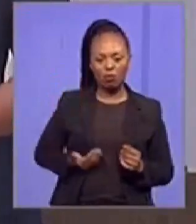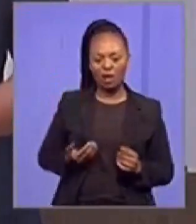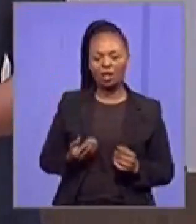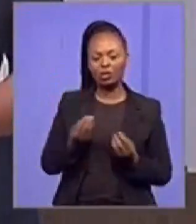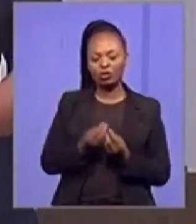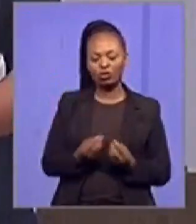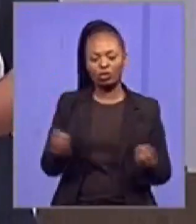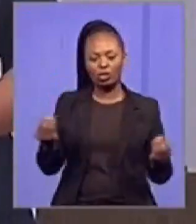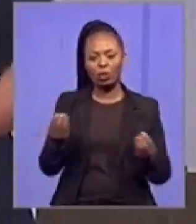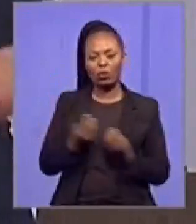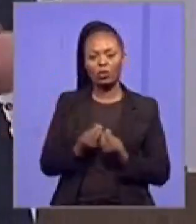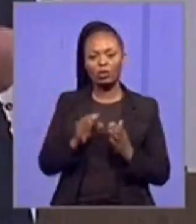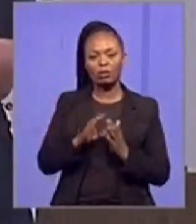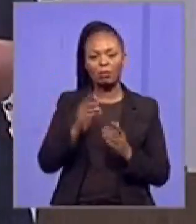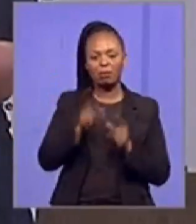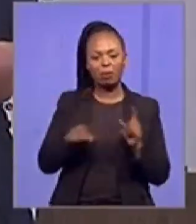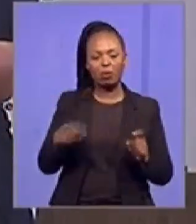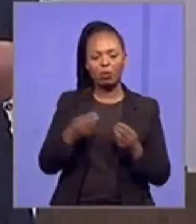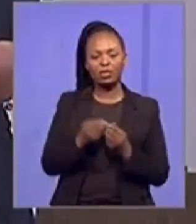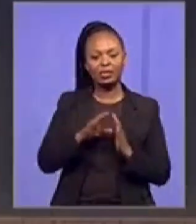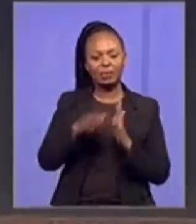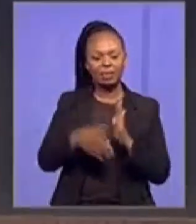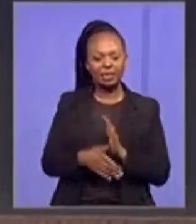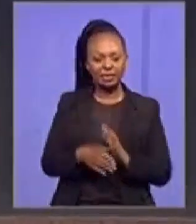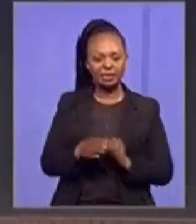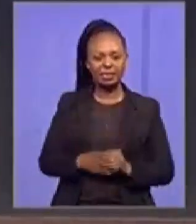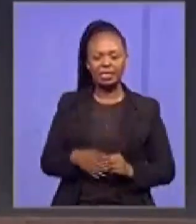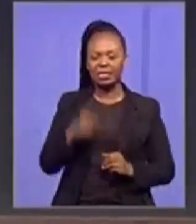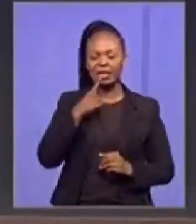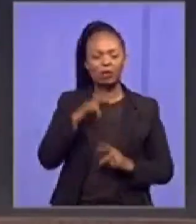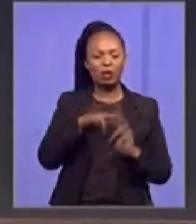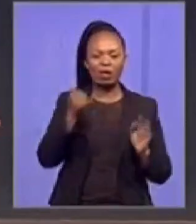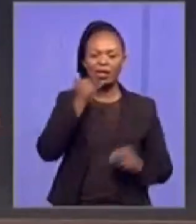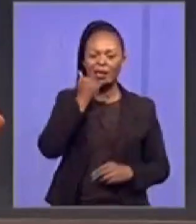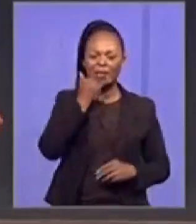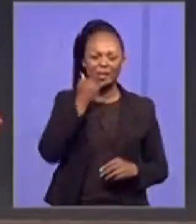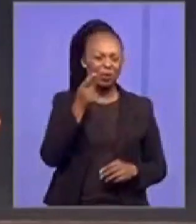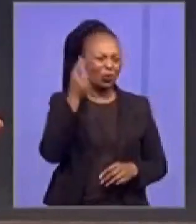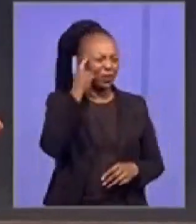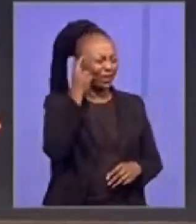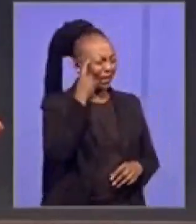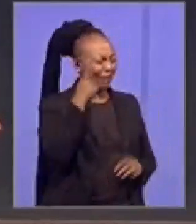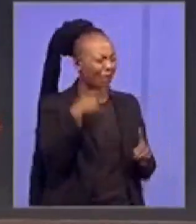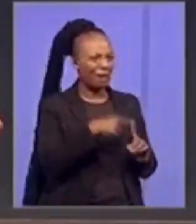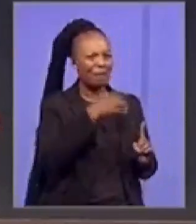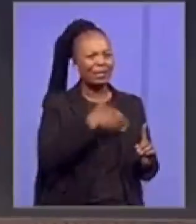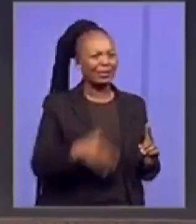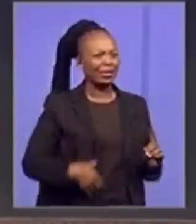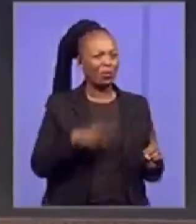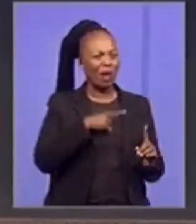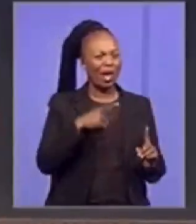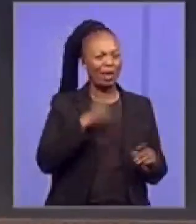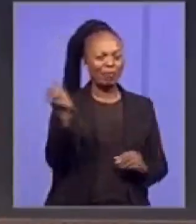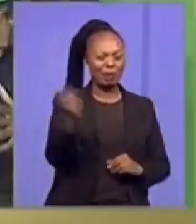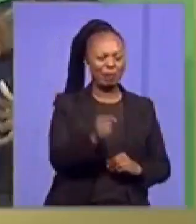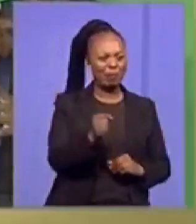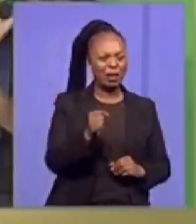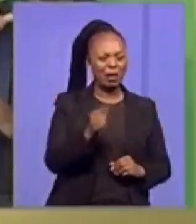basadi le batho ba qhwadileng. Ebe ha re sheba Mopresidente mo kgopolo ya hae e ne e lefe ya ho beha Nkosazana Zuma lefapheng le?